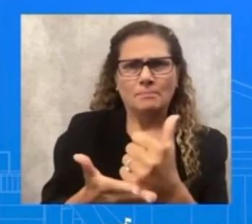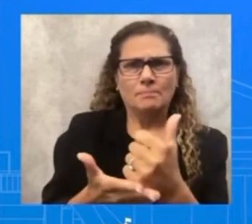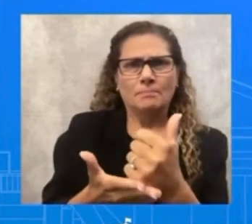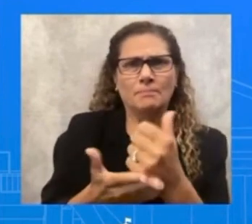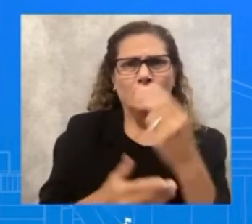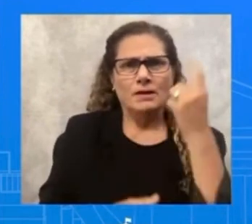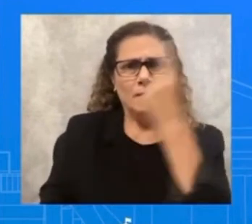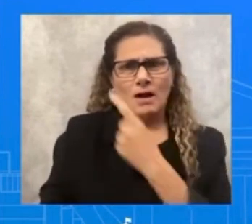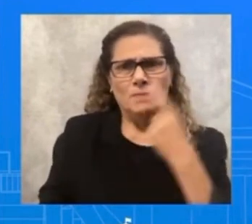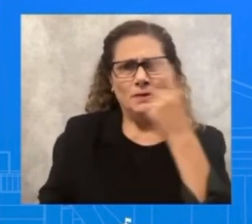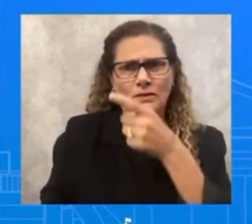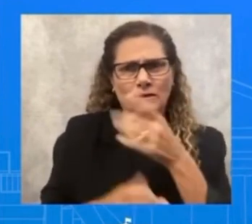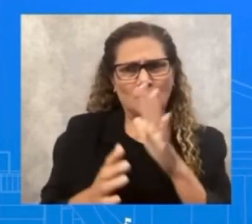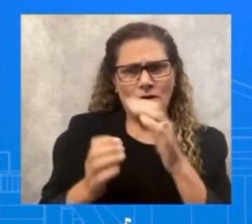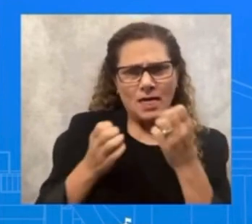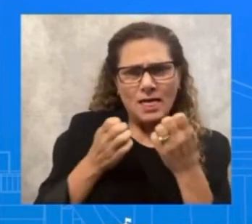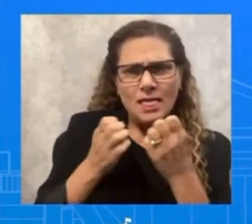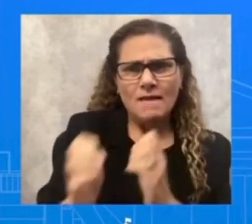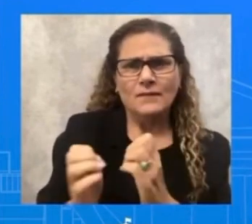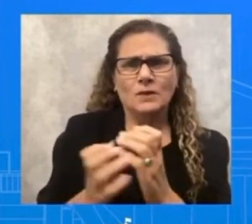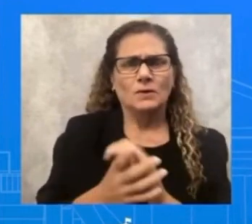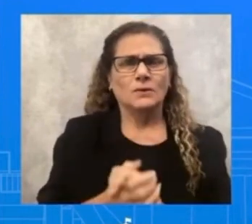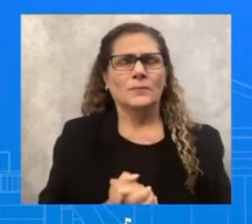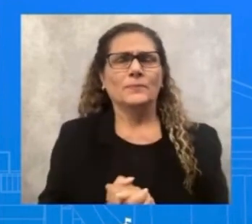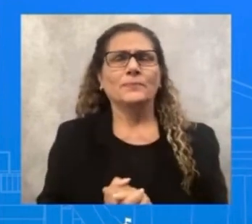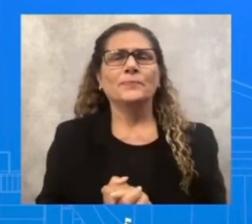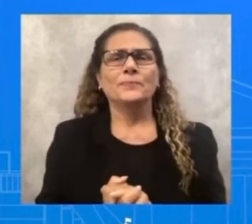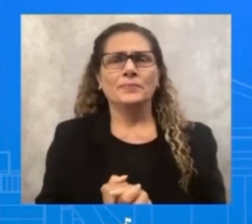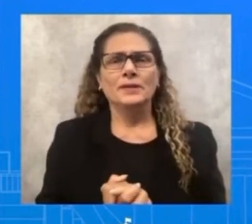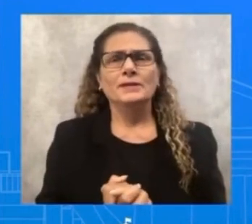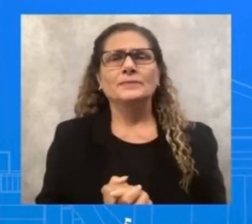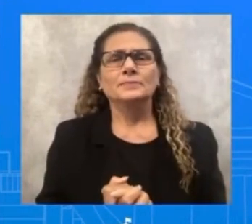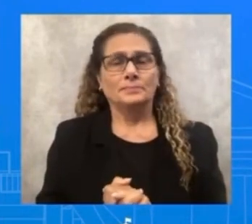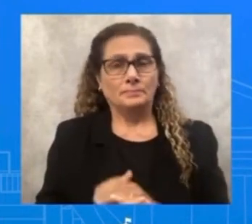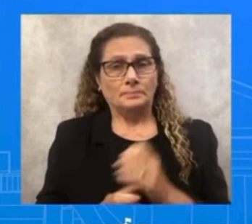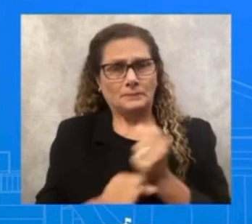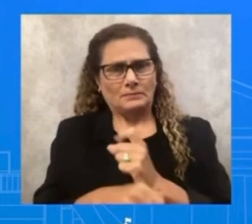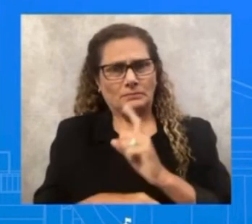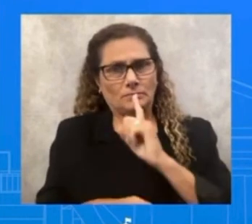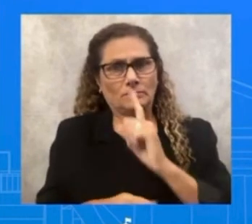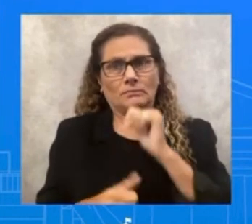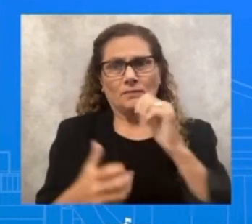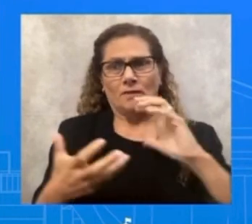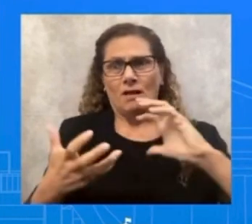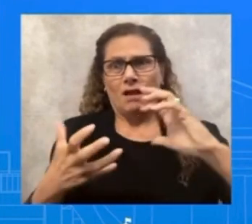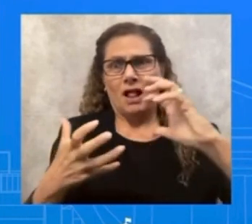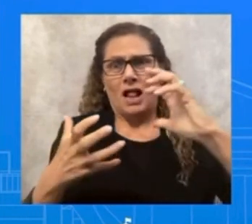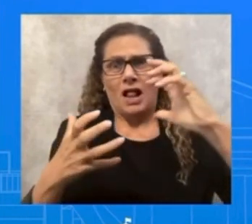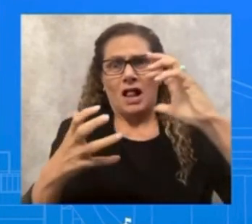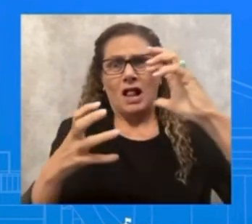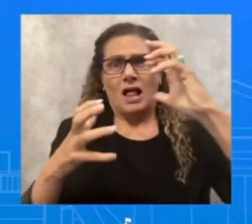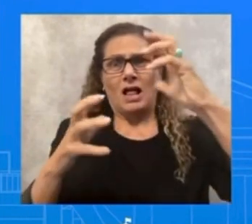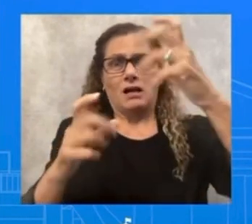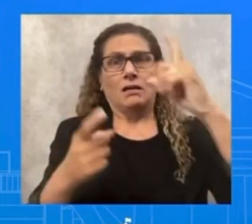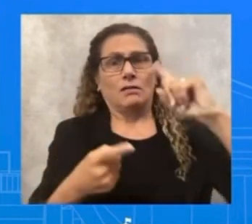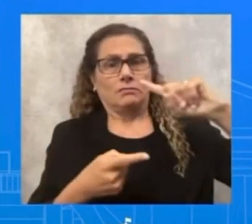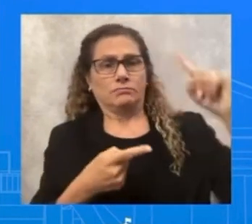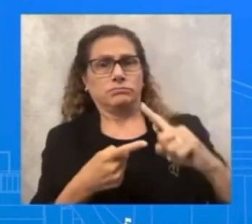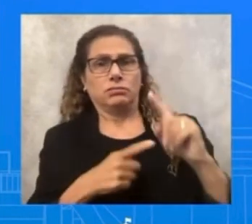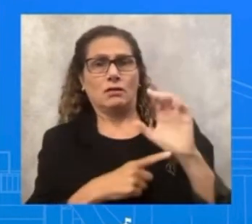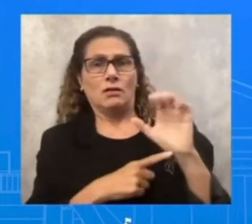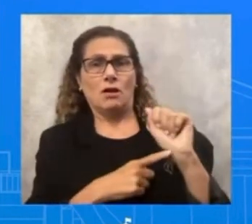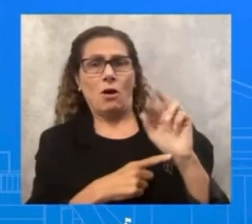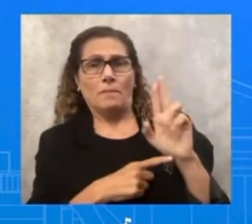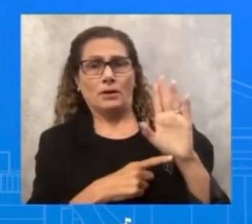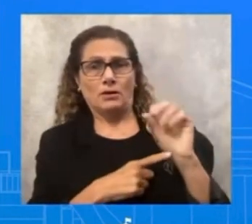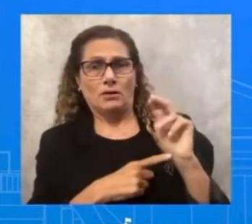these disasters from getting even worse, we have to cut the carbon pollution that's driving the climate crisis, and that's what the Inflation